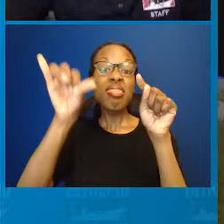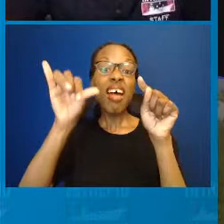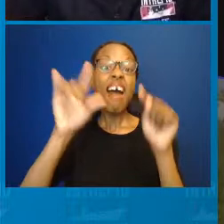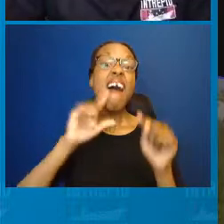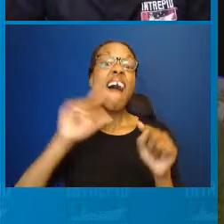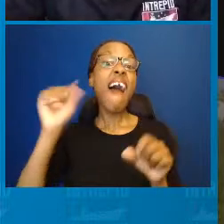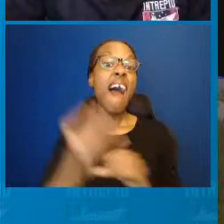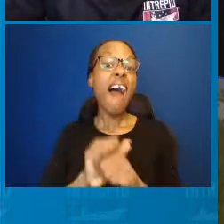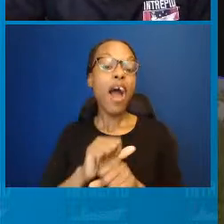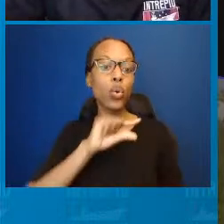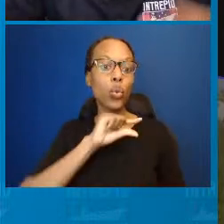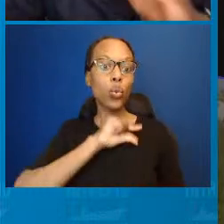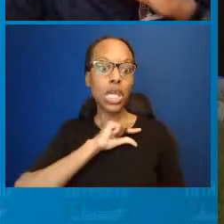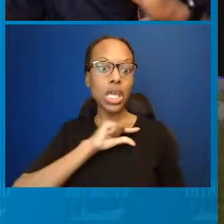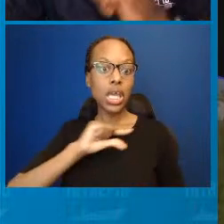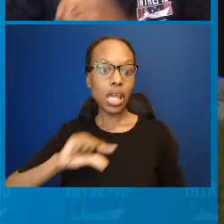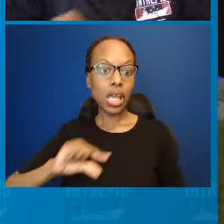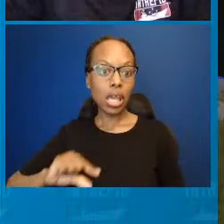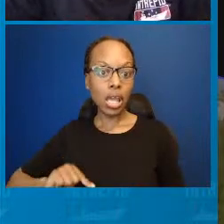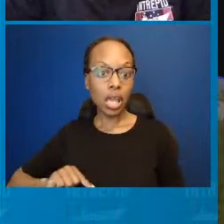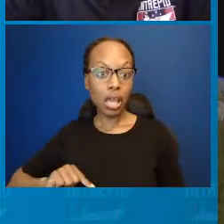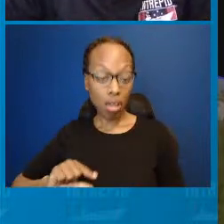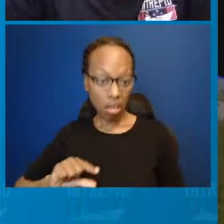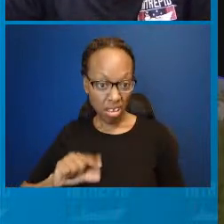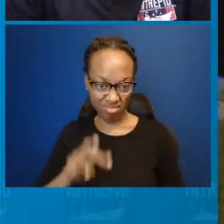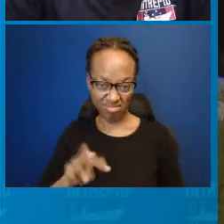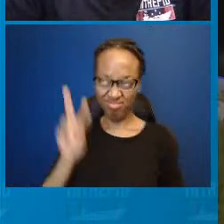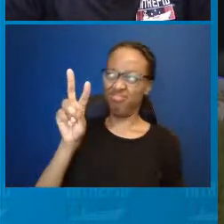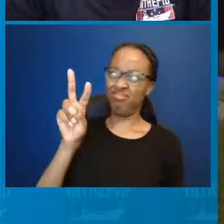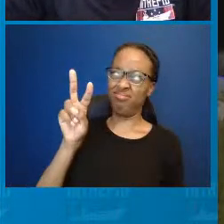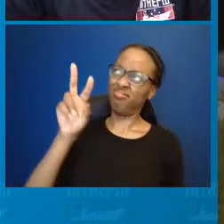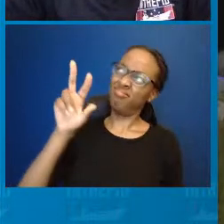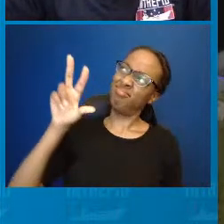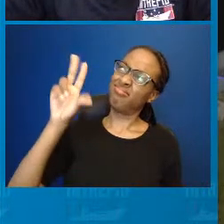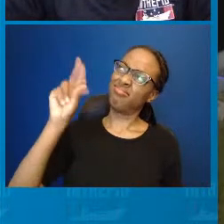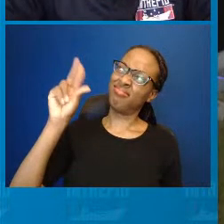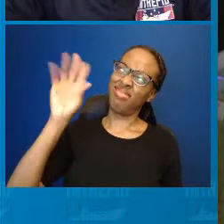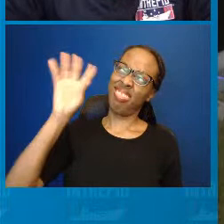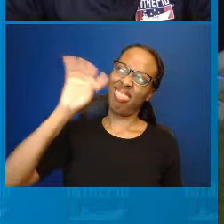that by looking up there, but what if I put up some artwork?